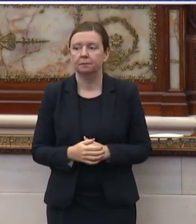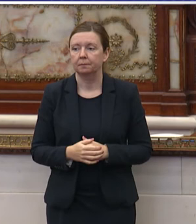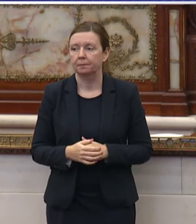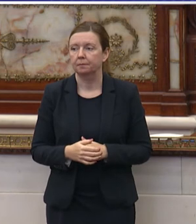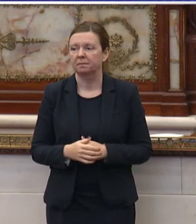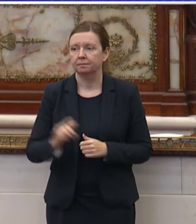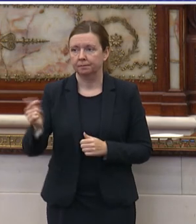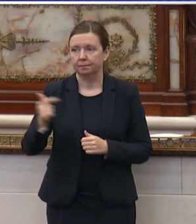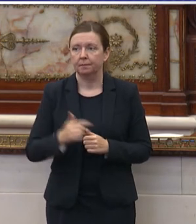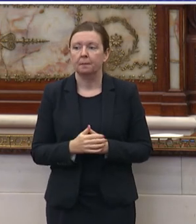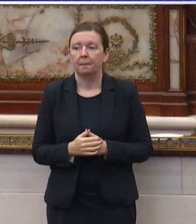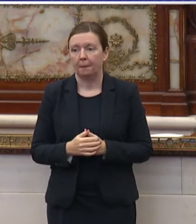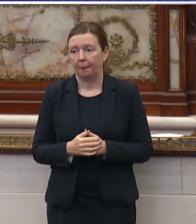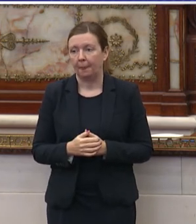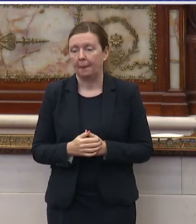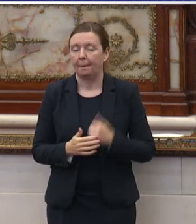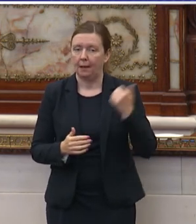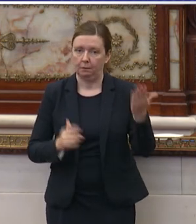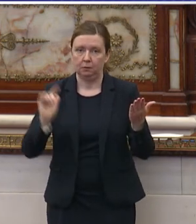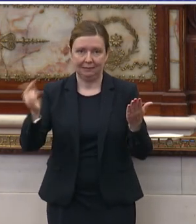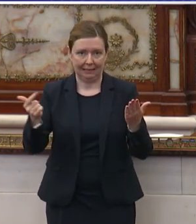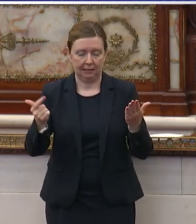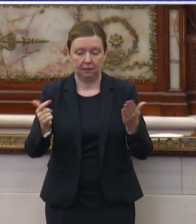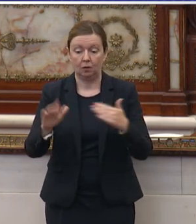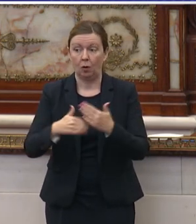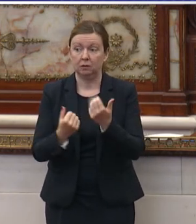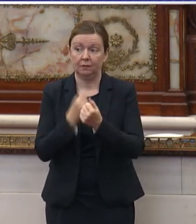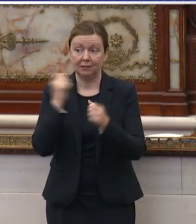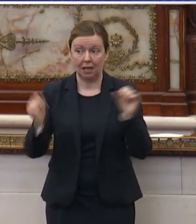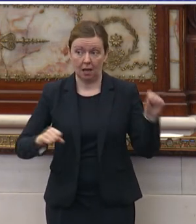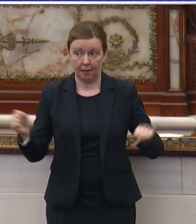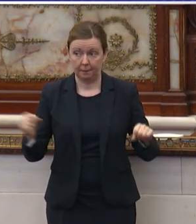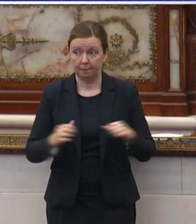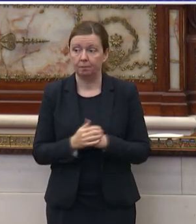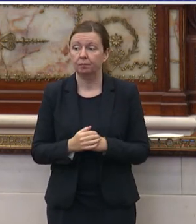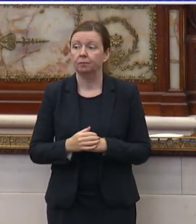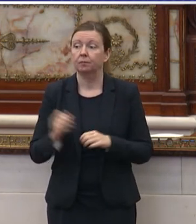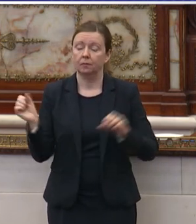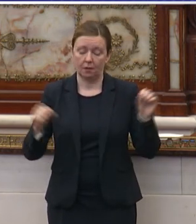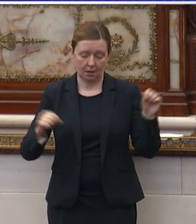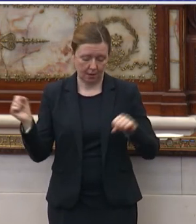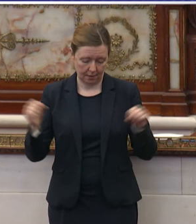resolution. Second. It's been moved and properly second. All those in favor indicate by saying aye.